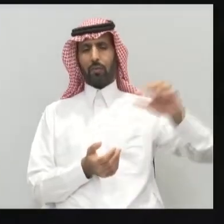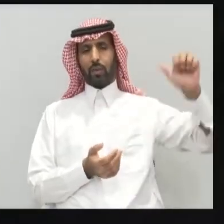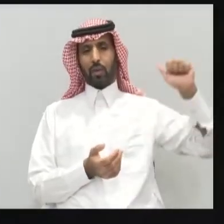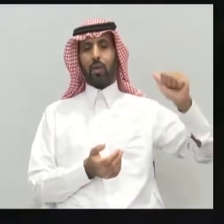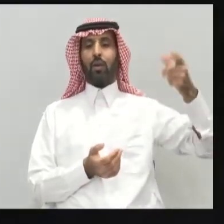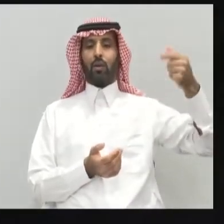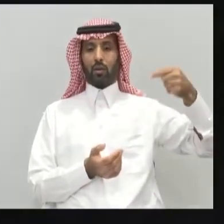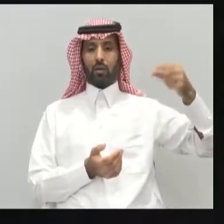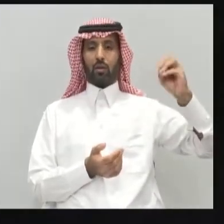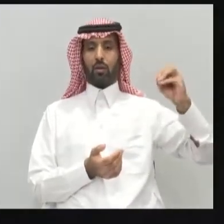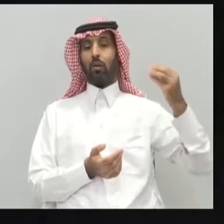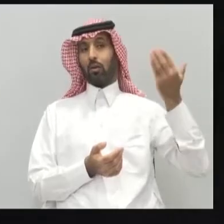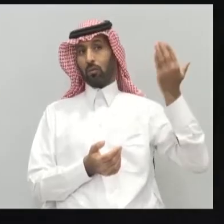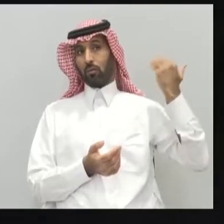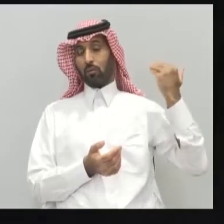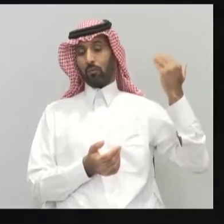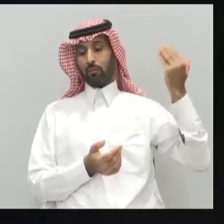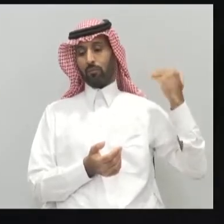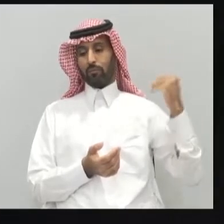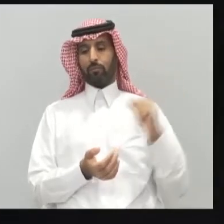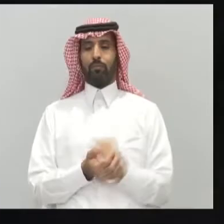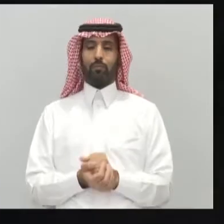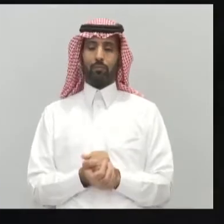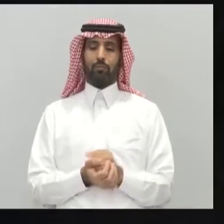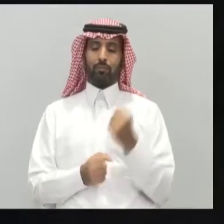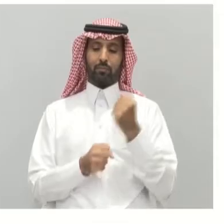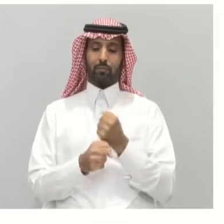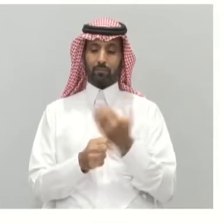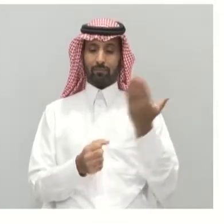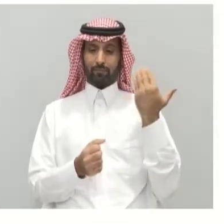years. So ago, you can use it with any of